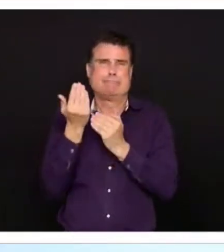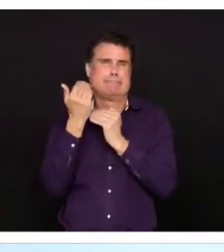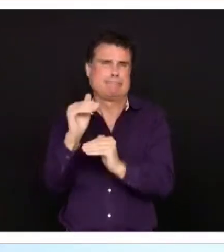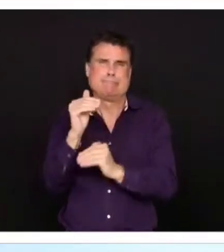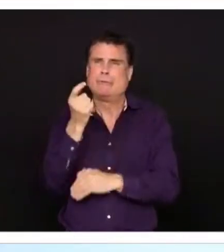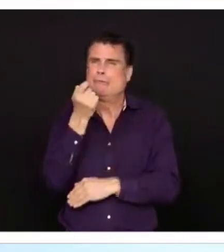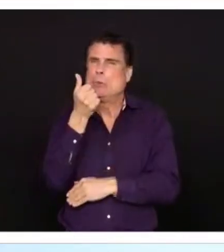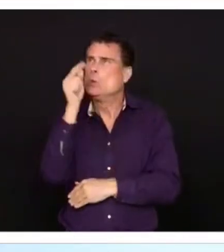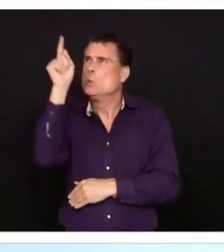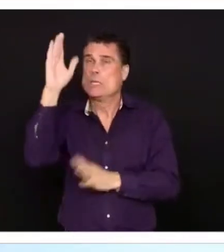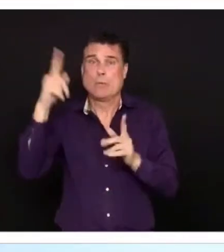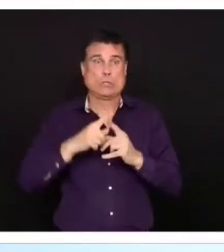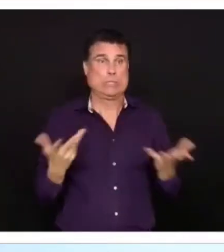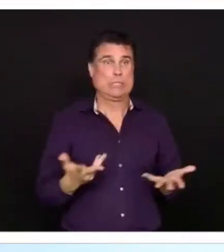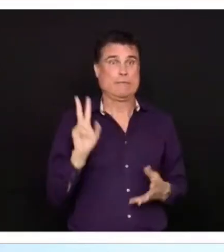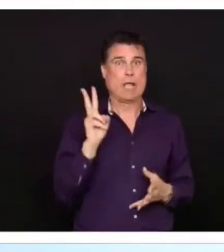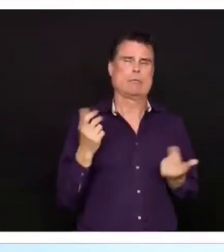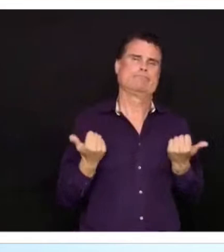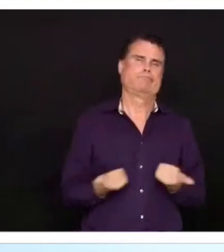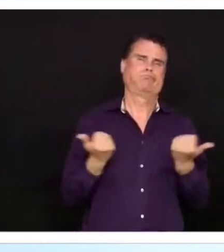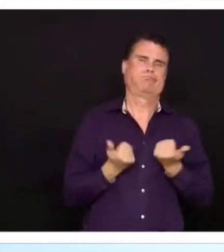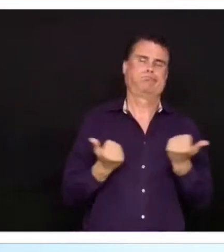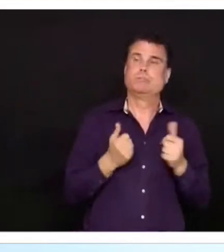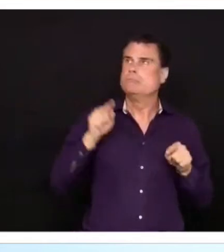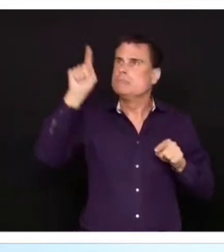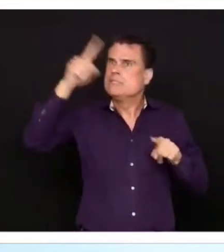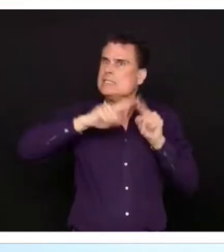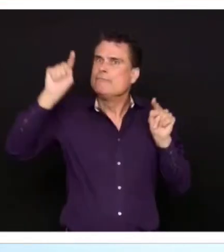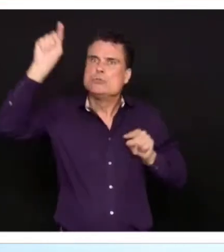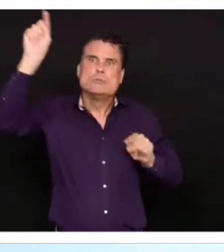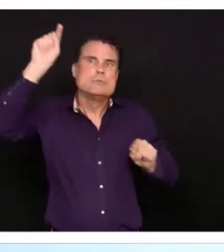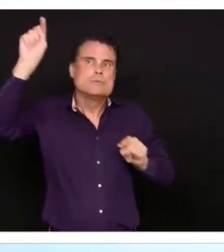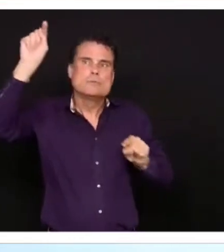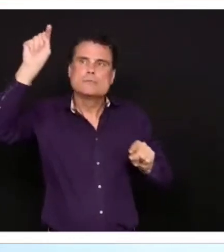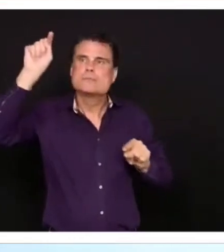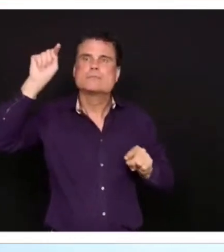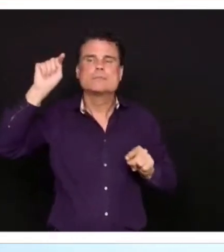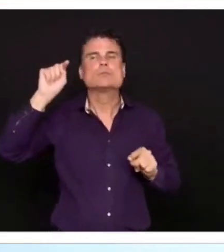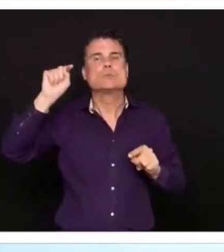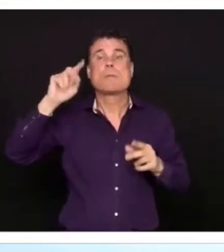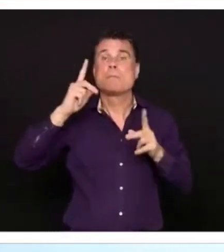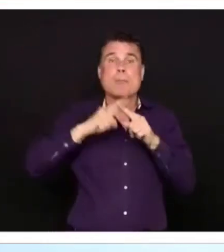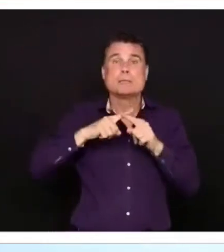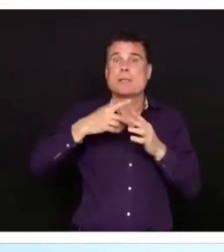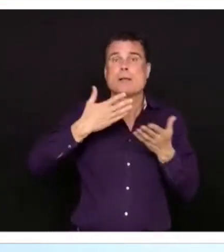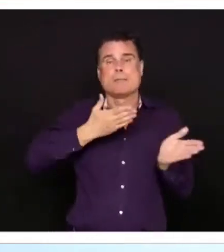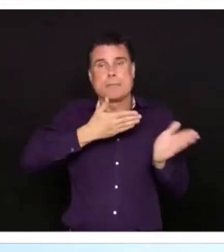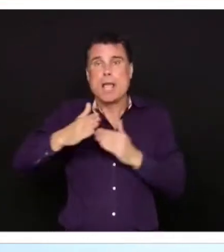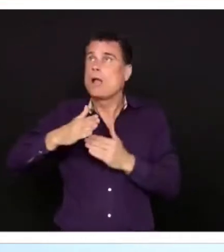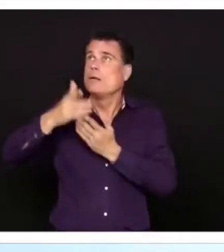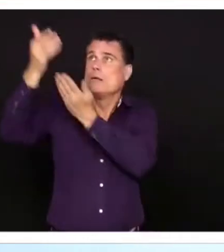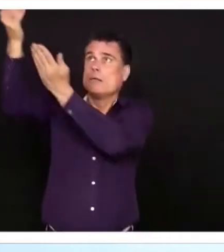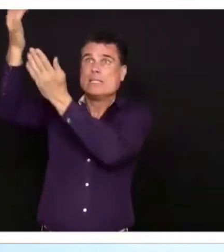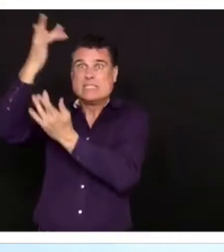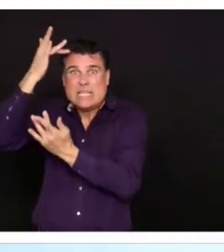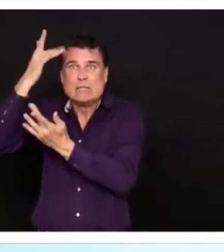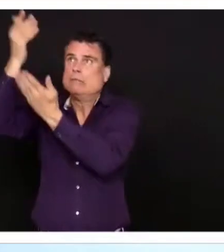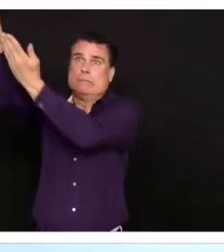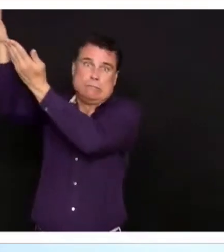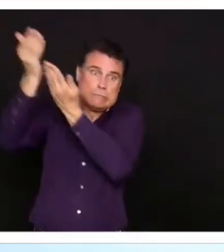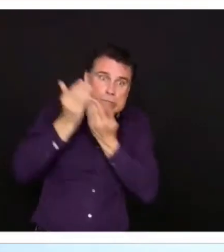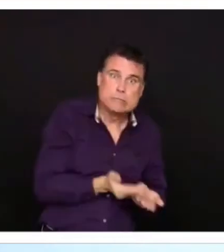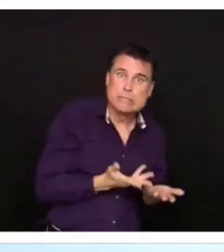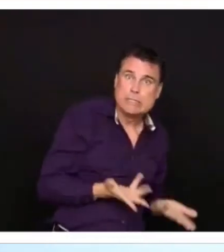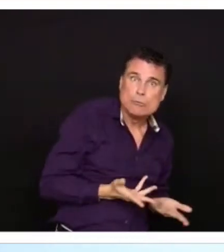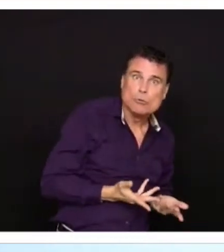should people need it, and there'll be more coming out about some of those details in the coming days. So, we are looking as a